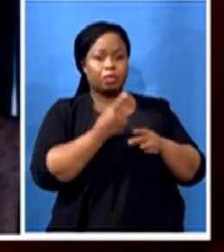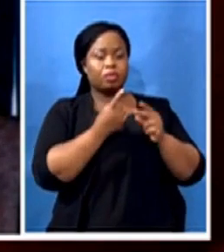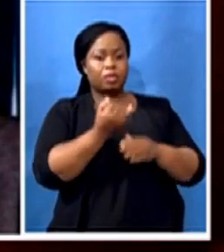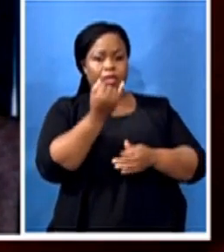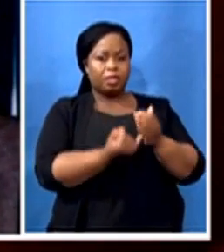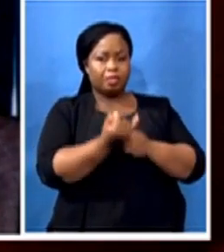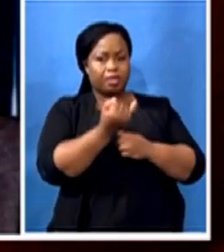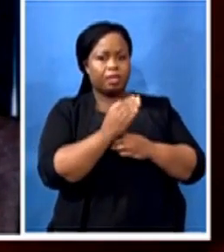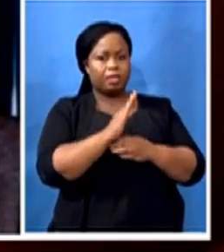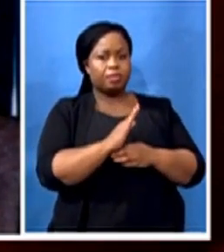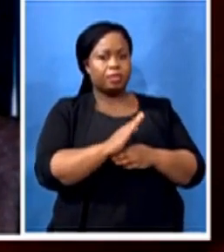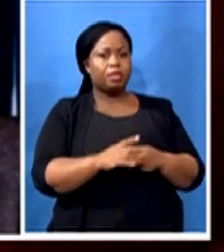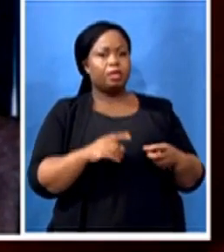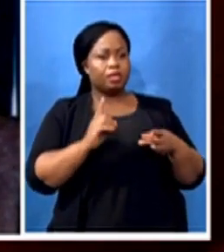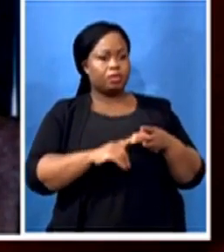just need to be nominated?